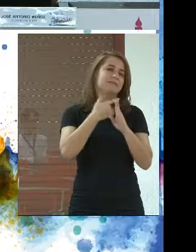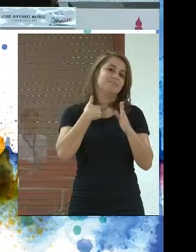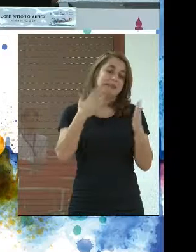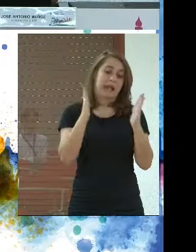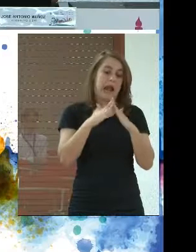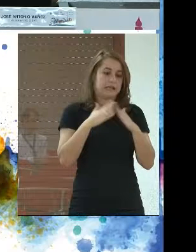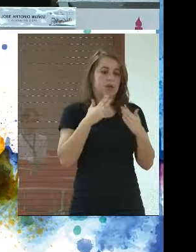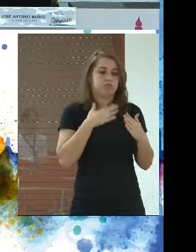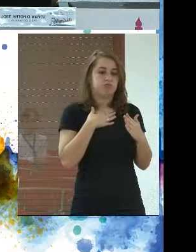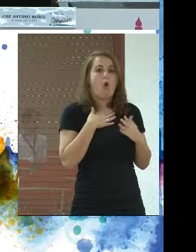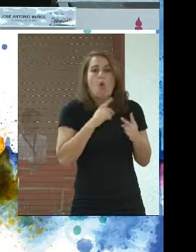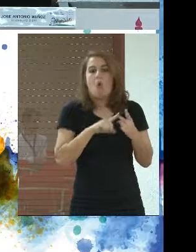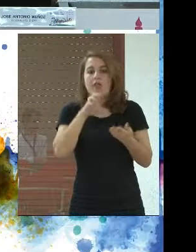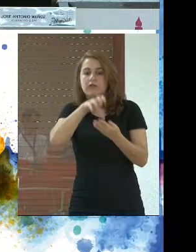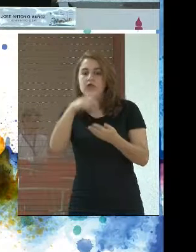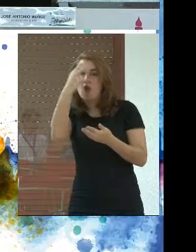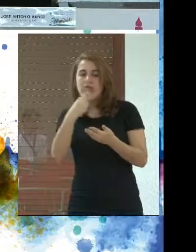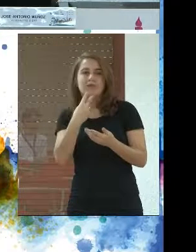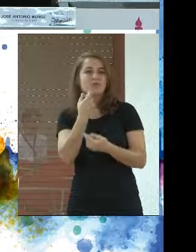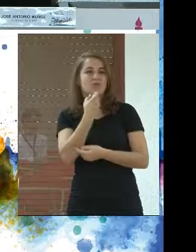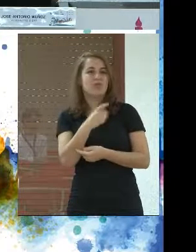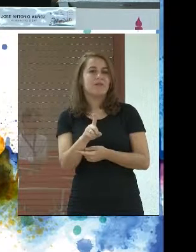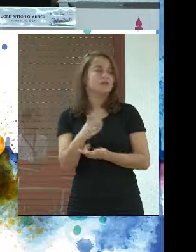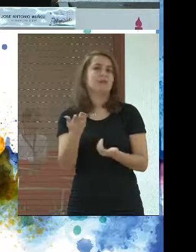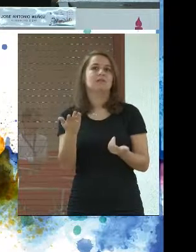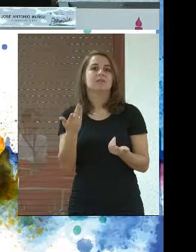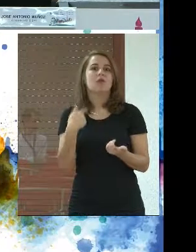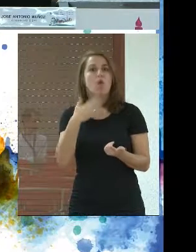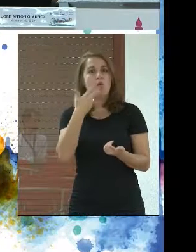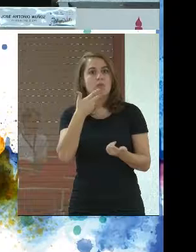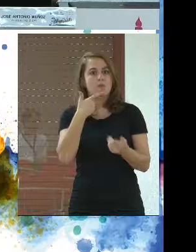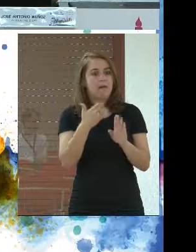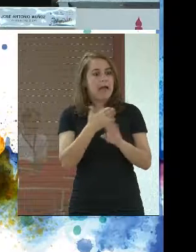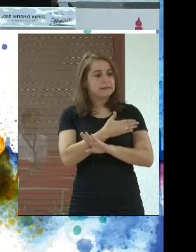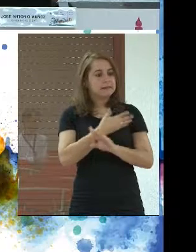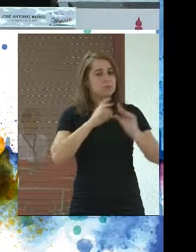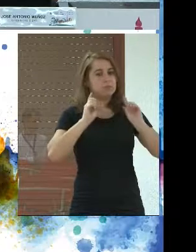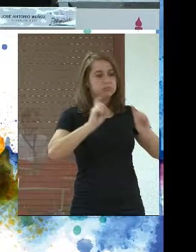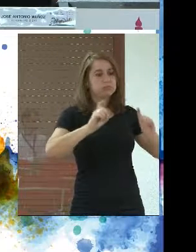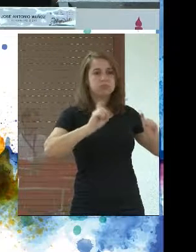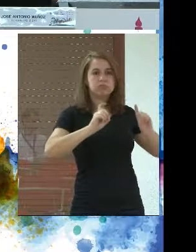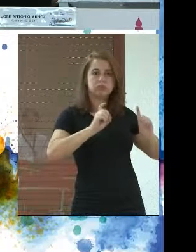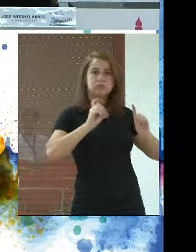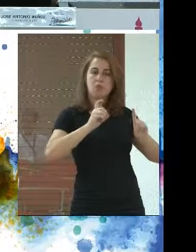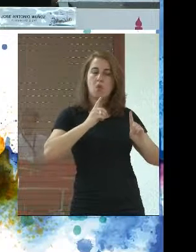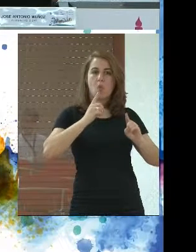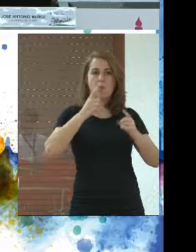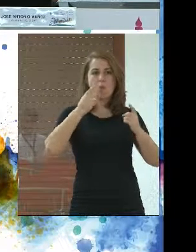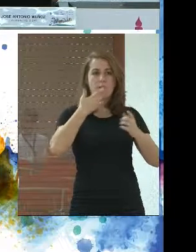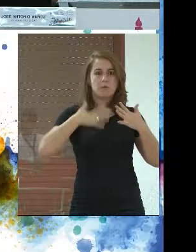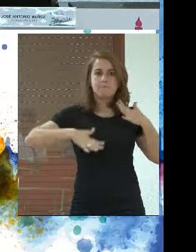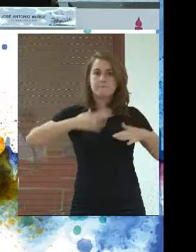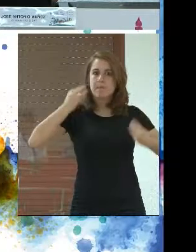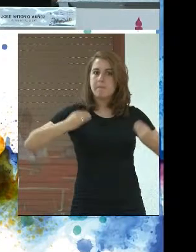it can be used at home or at schools from La ONCE, so that